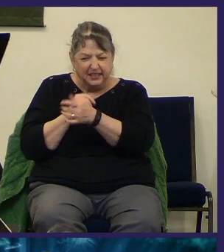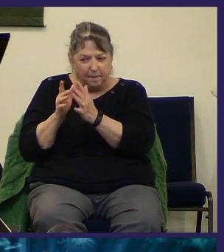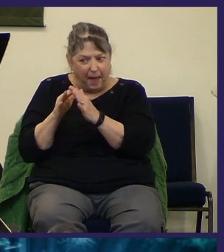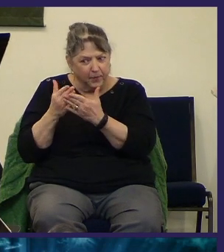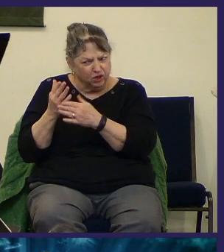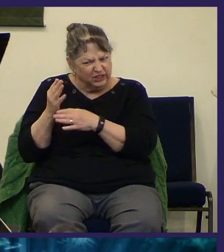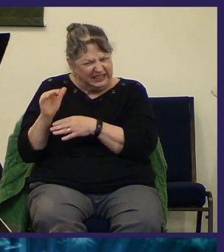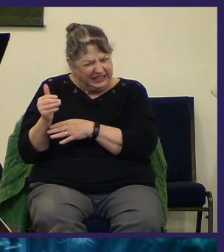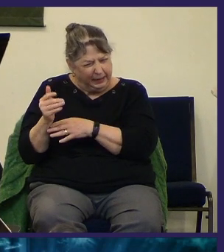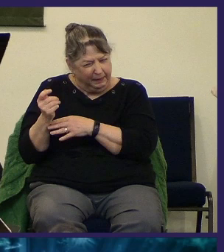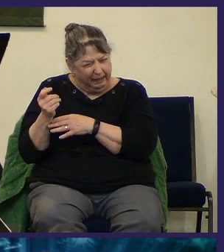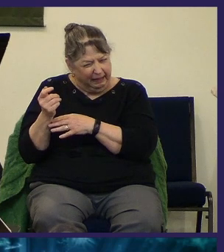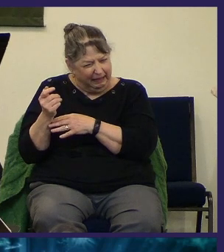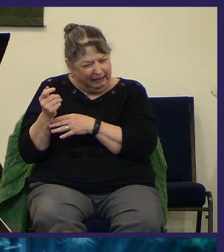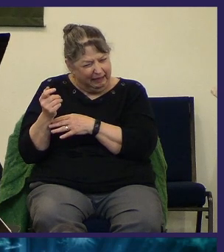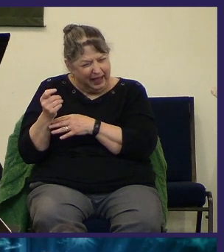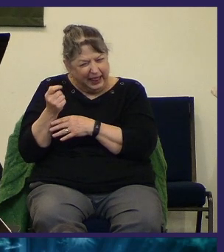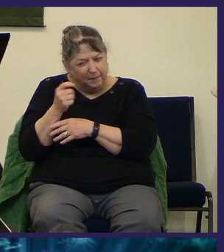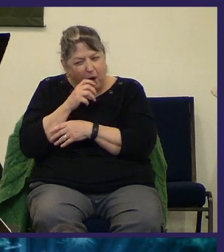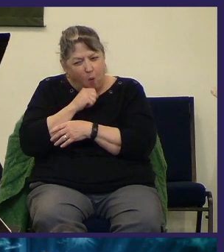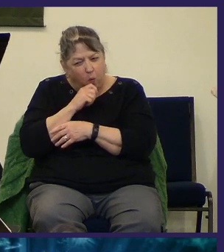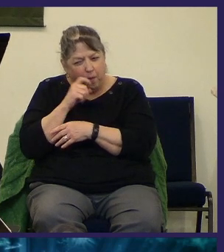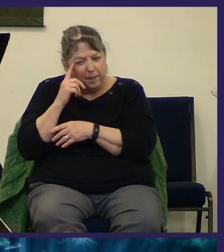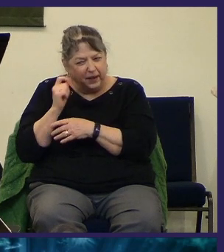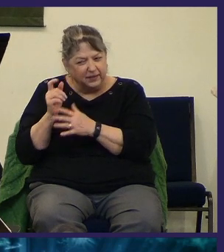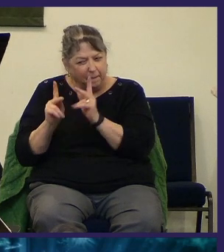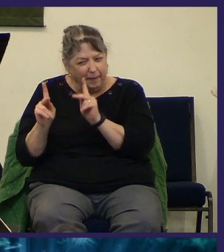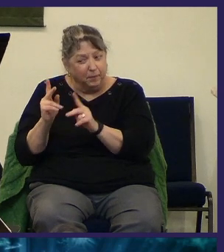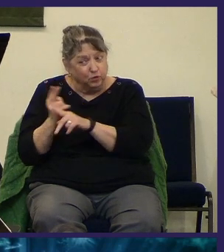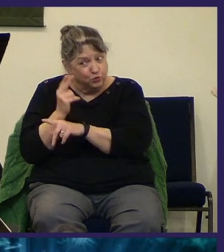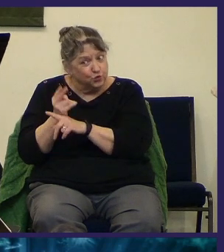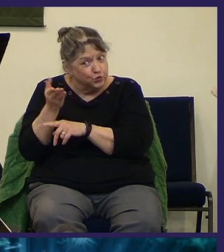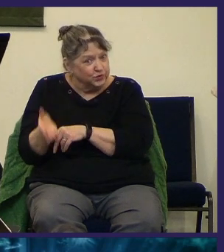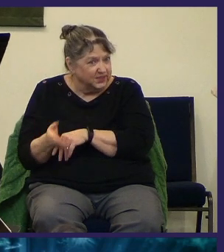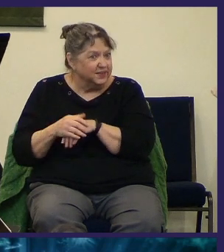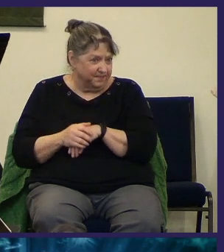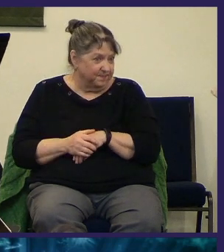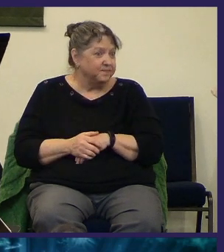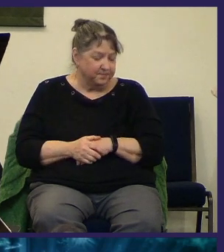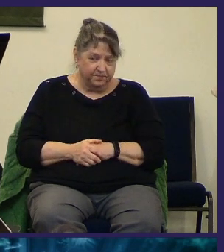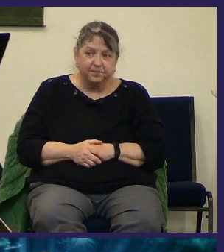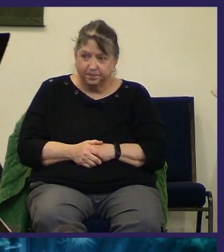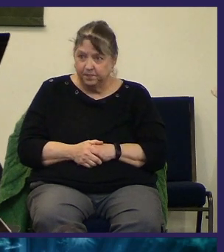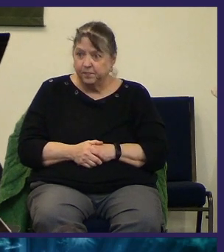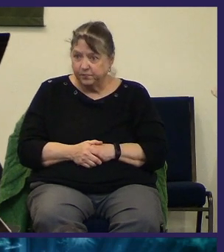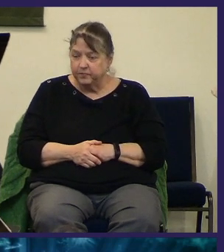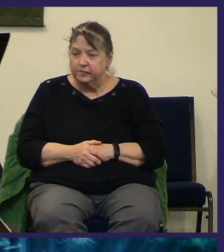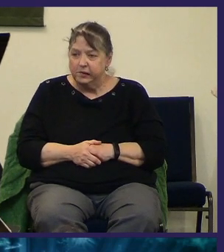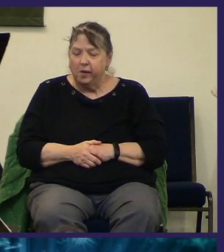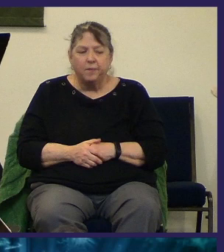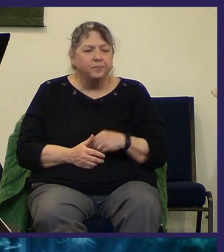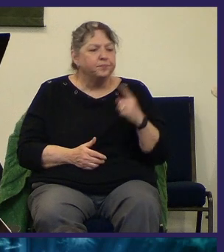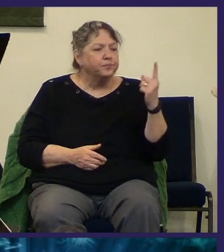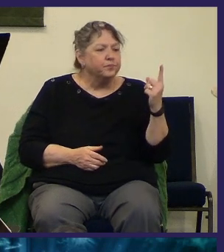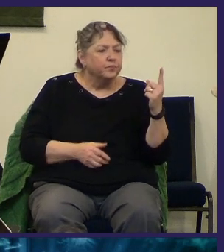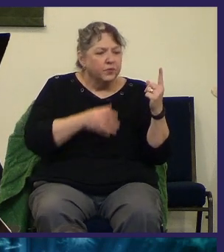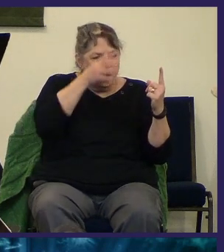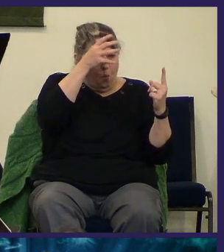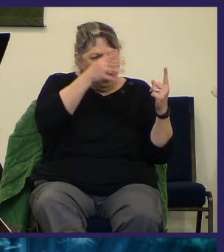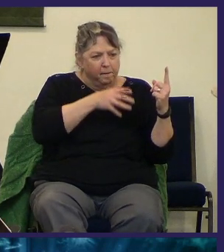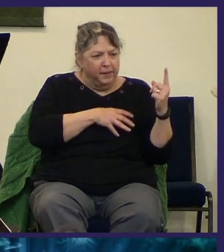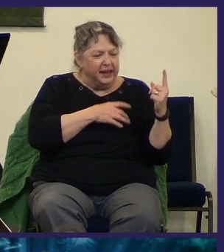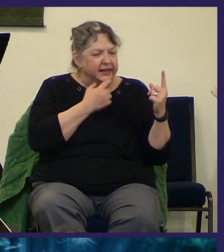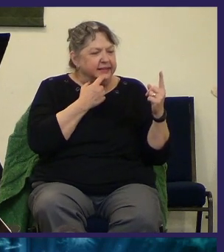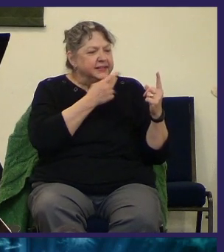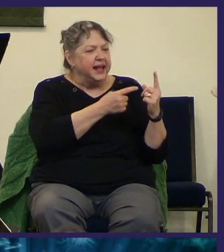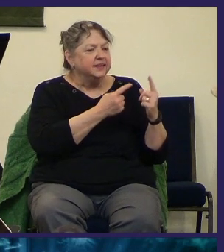comes from we had a guest speaker at our faith fund rally and he said a bible